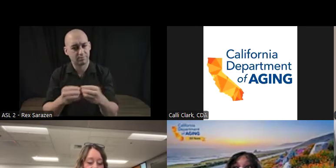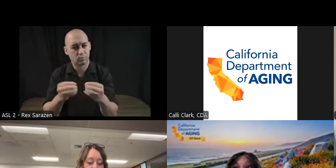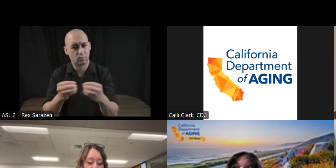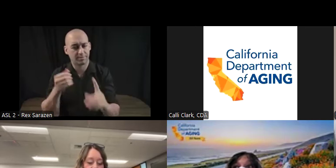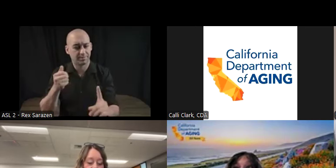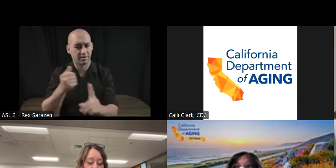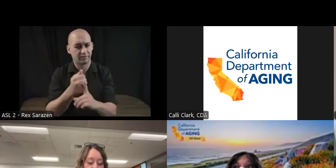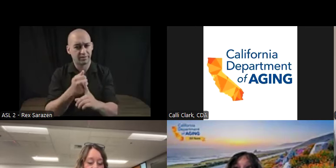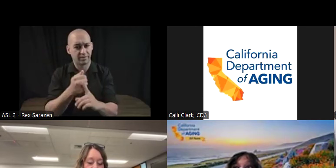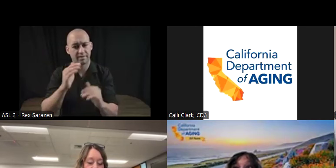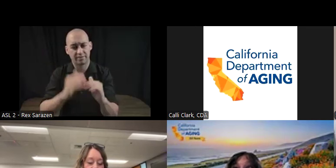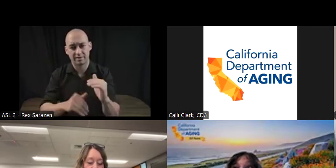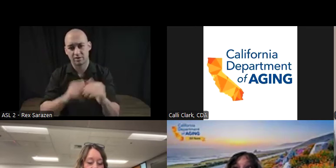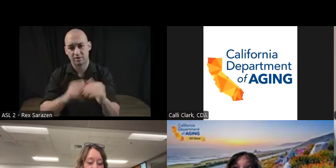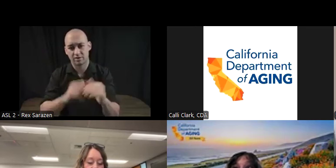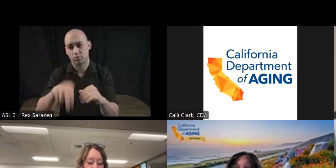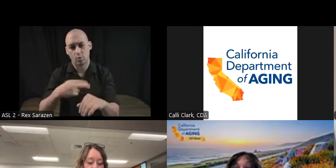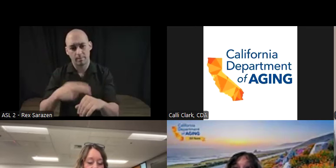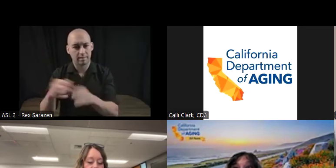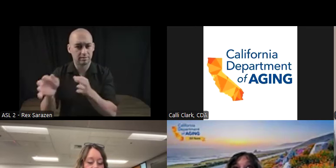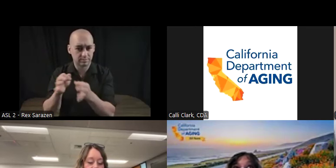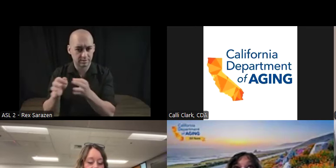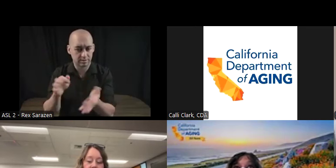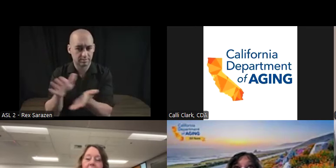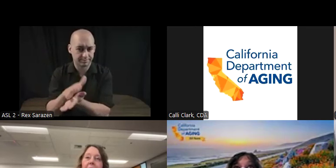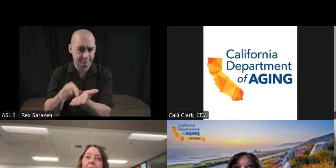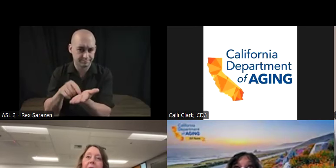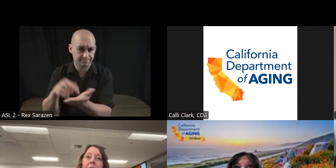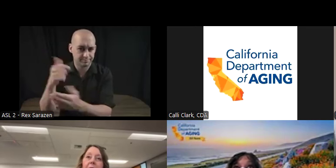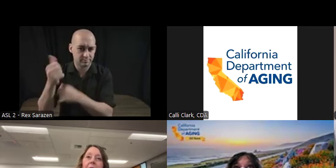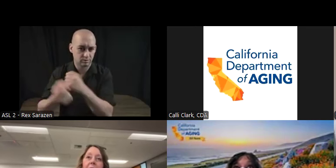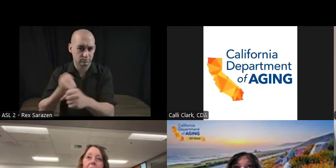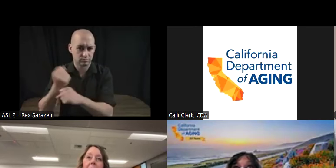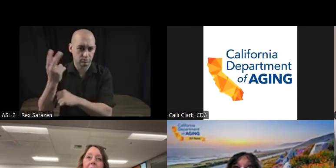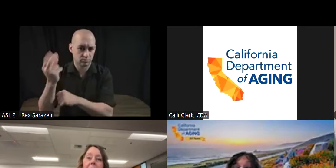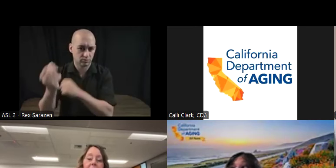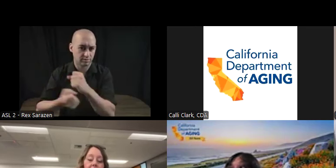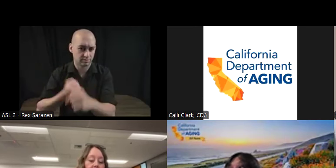and decades. Just wanted to highlight that part, that it is a structured